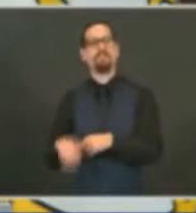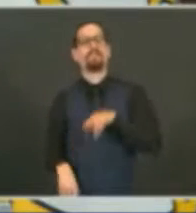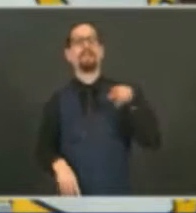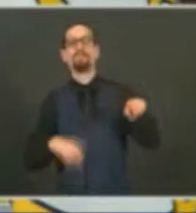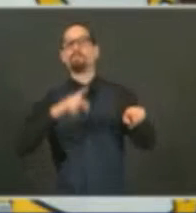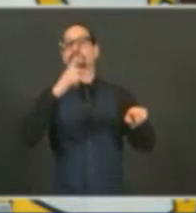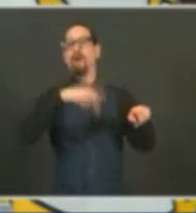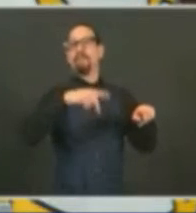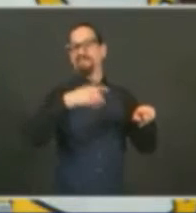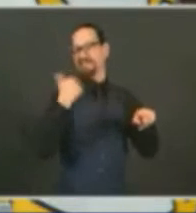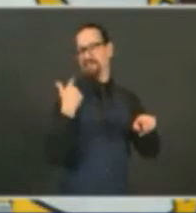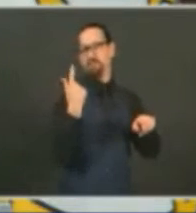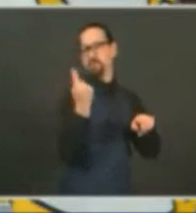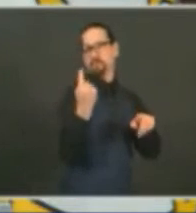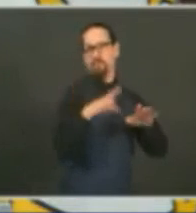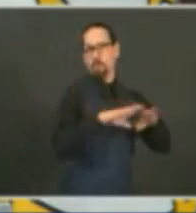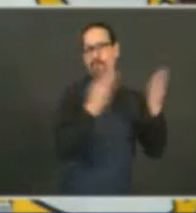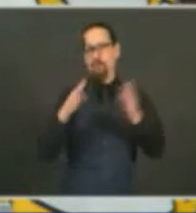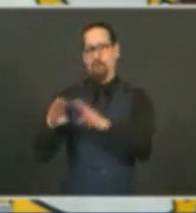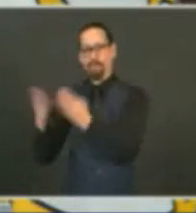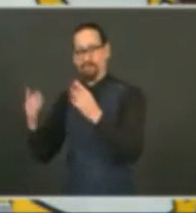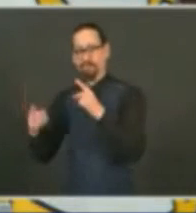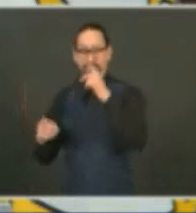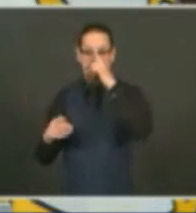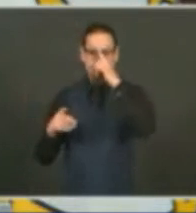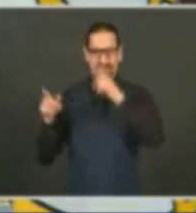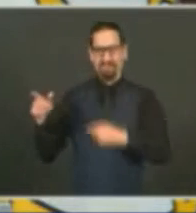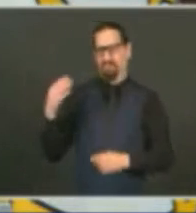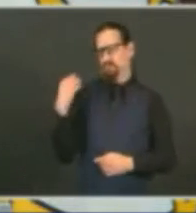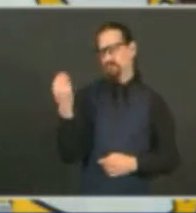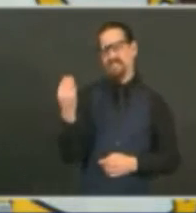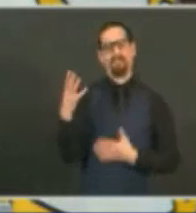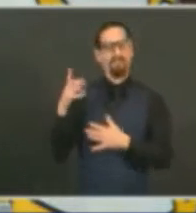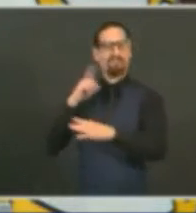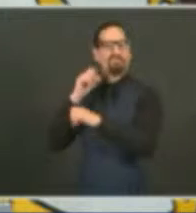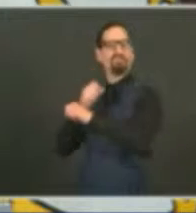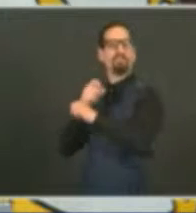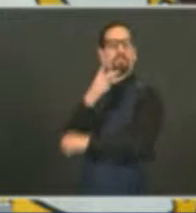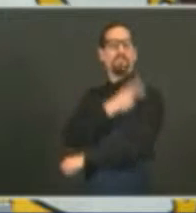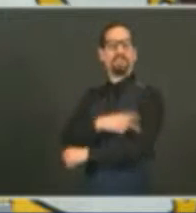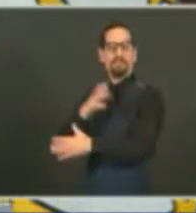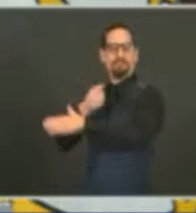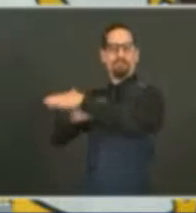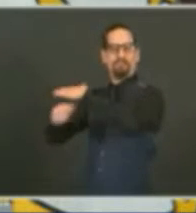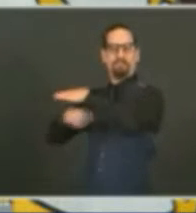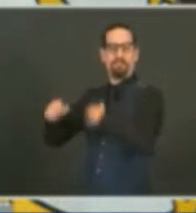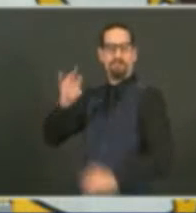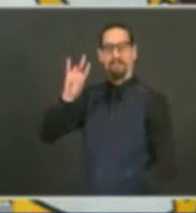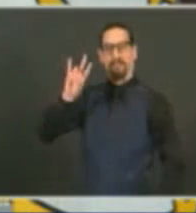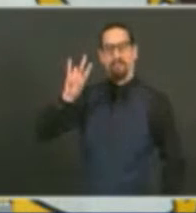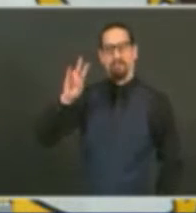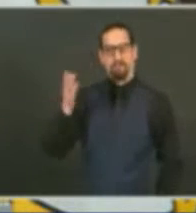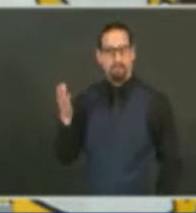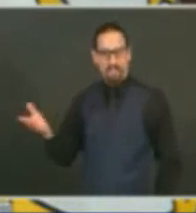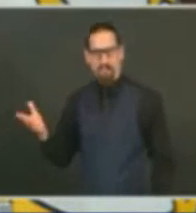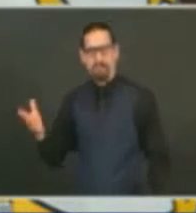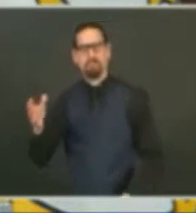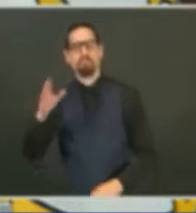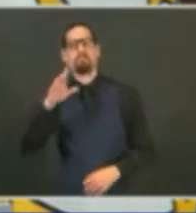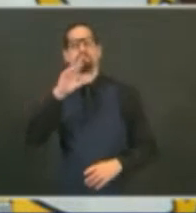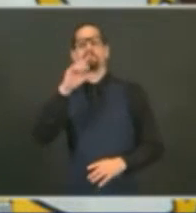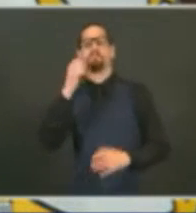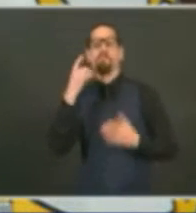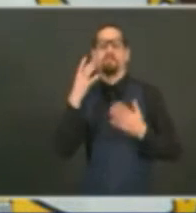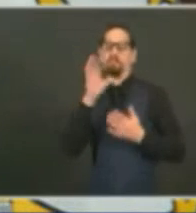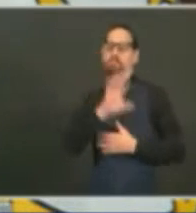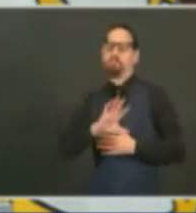of last night, there were 7 patients at the Cranston site and about 20 patients expected